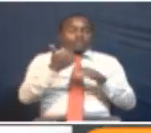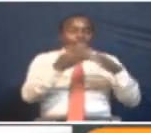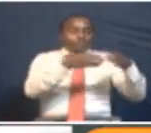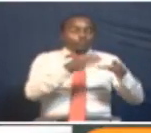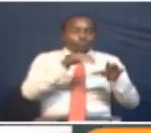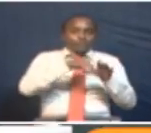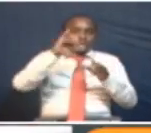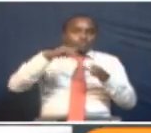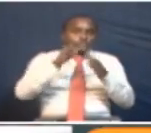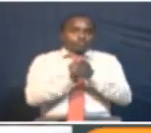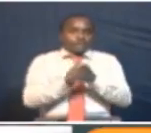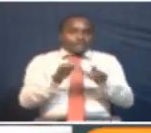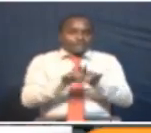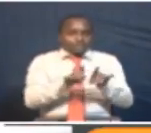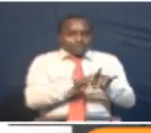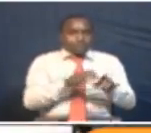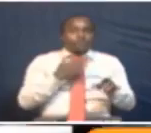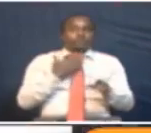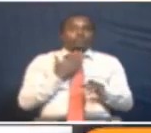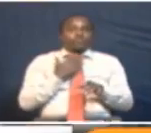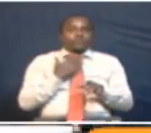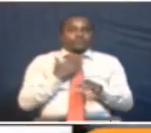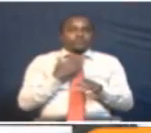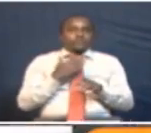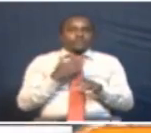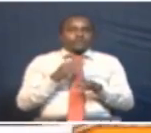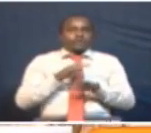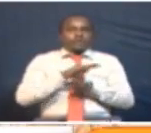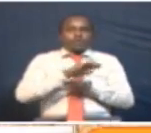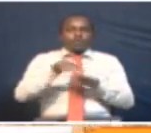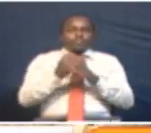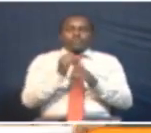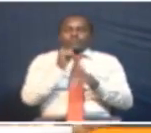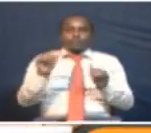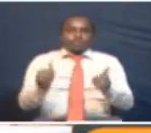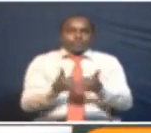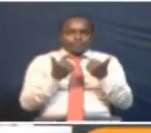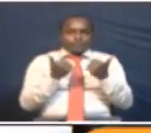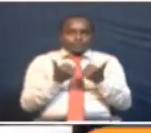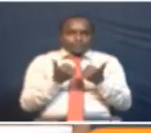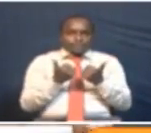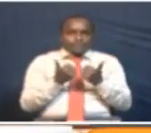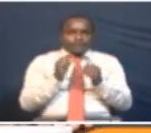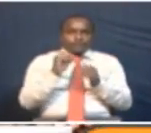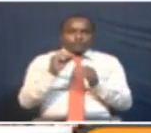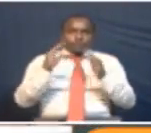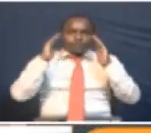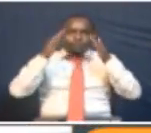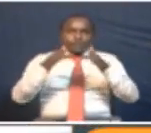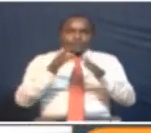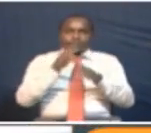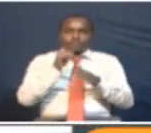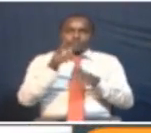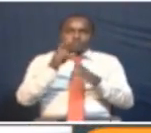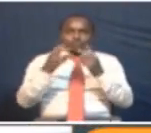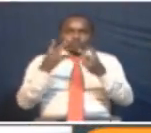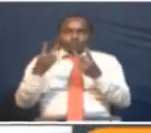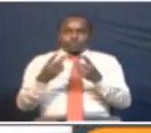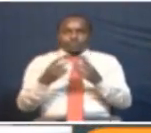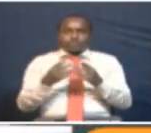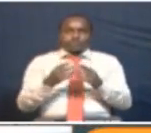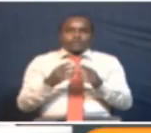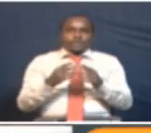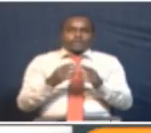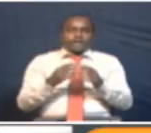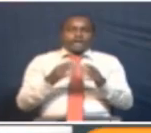Jubilee which probably wants all these things not to happen, and therefore the focus is 2022. And the president doesn't want to leave